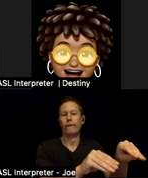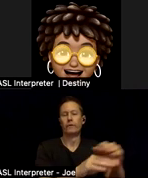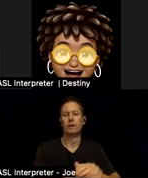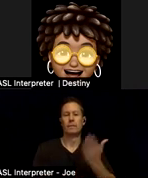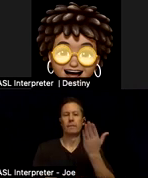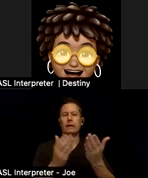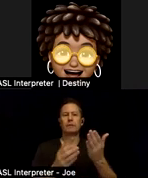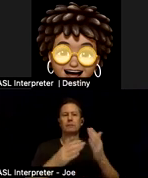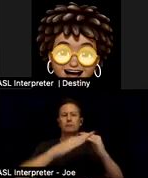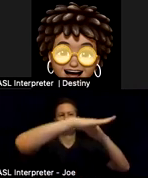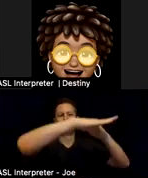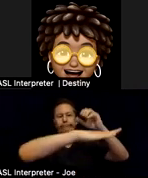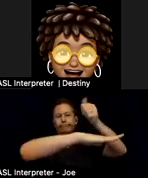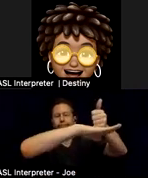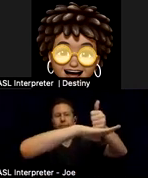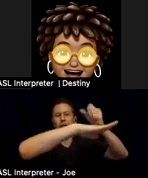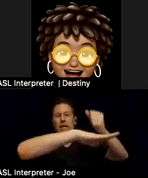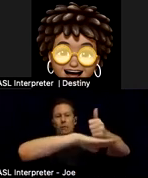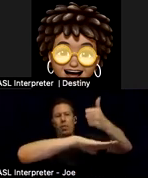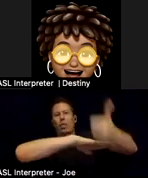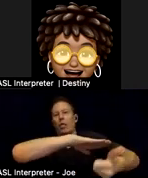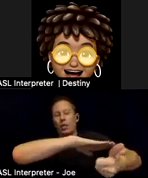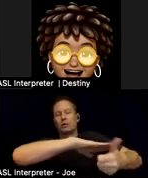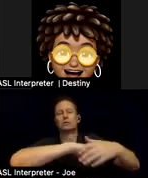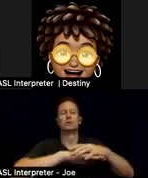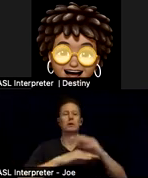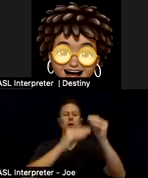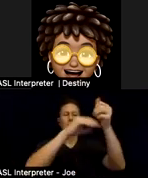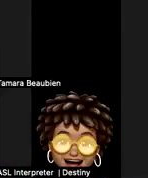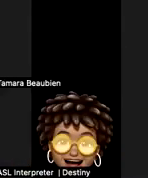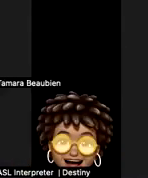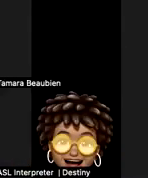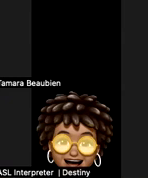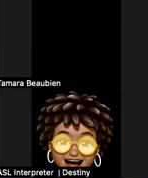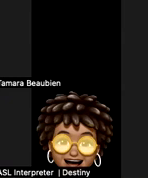high on a shelf that could fall and hurt you, and moving that down lower,